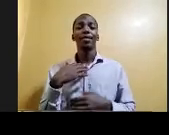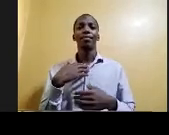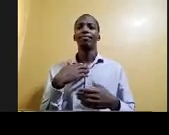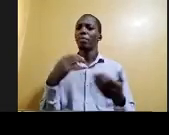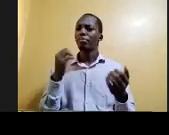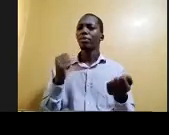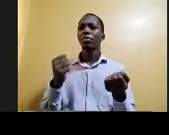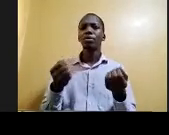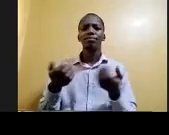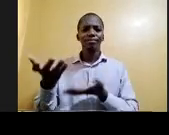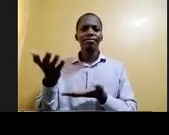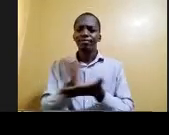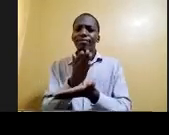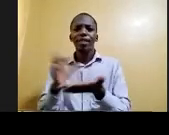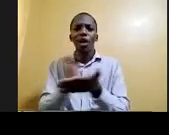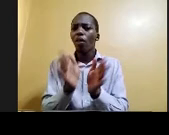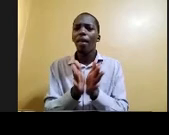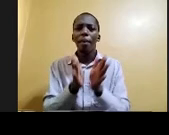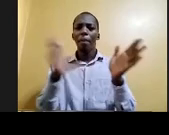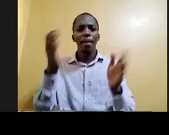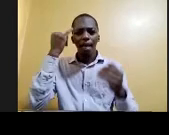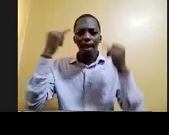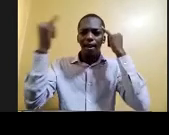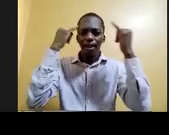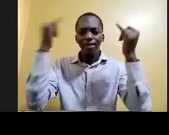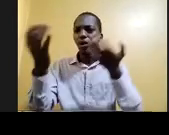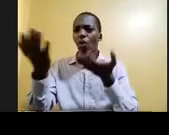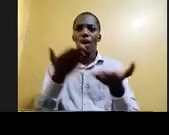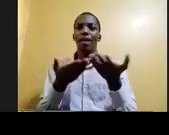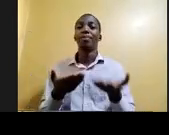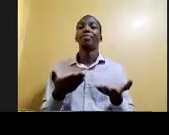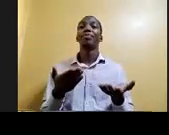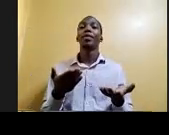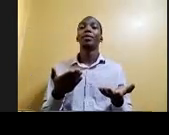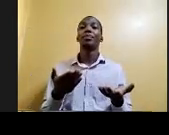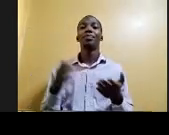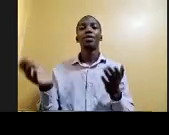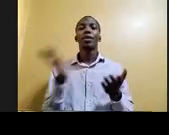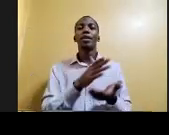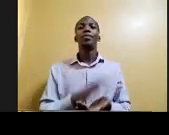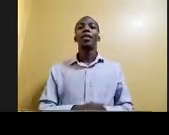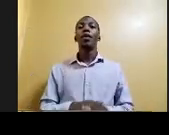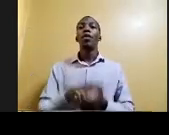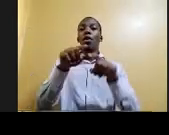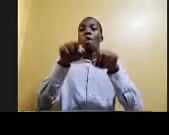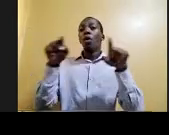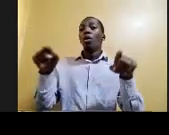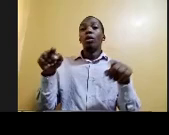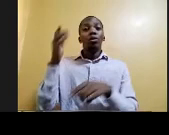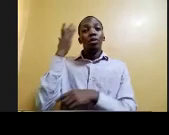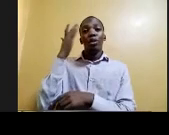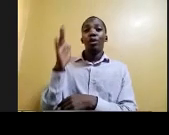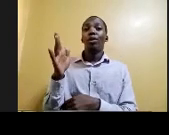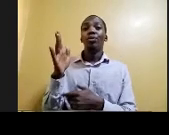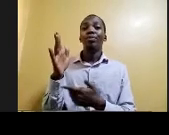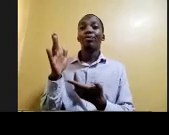and your ideas are very much welcome. Please pass the slide. For those that do not know us, I